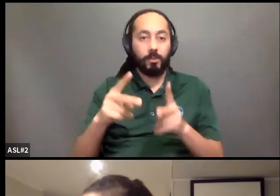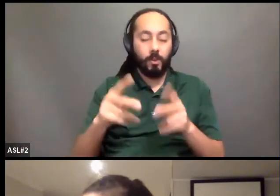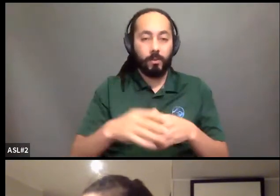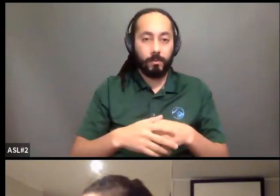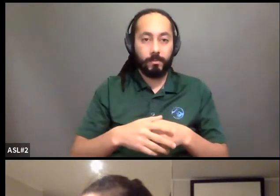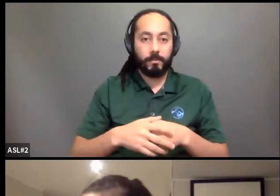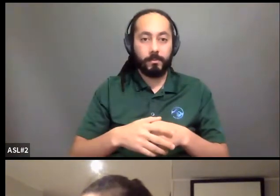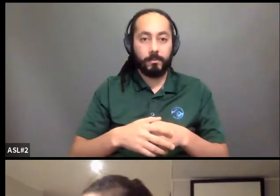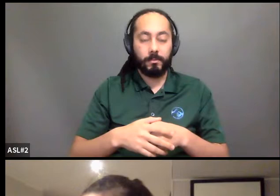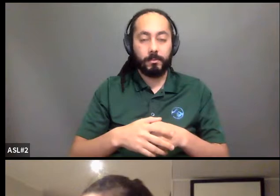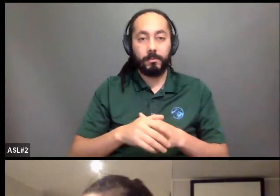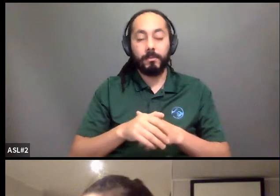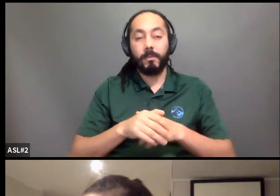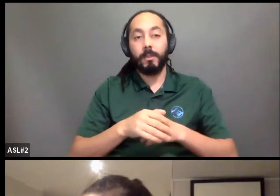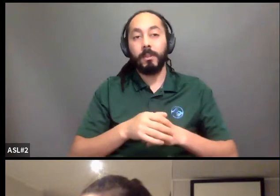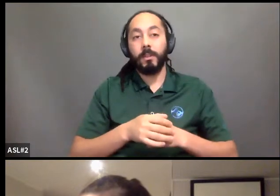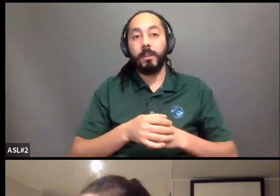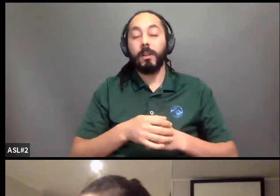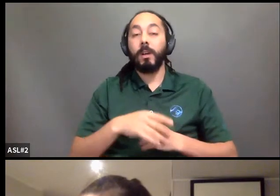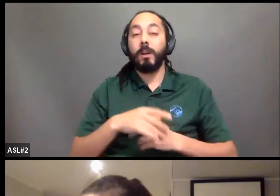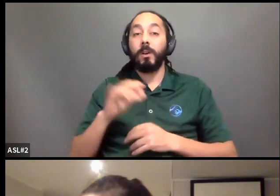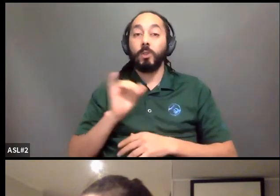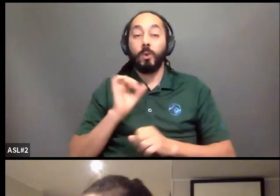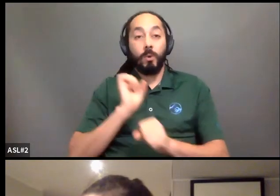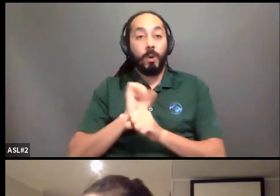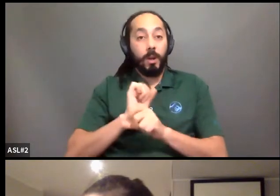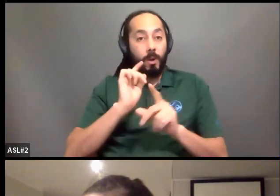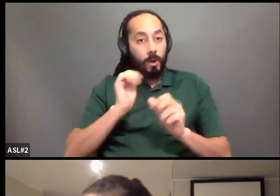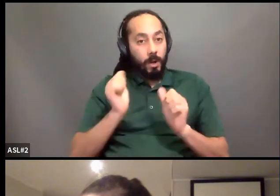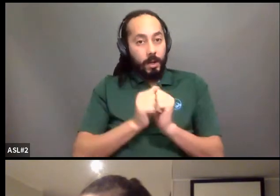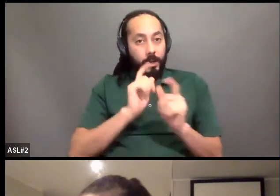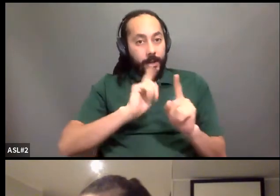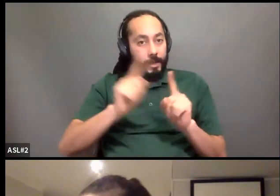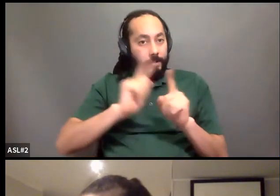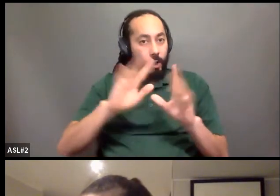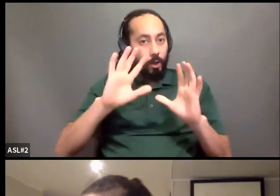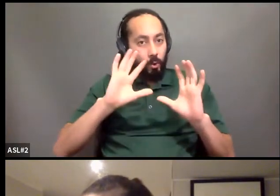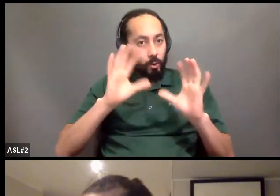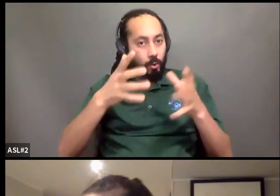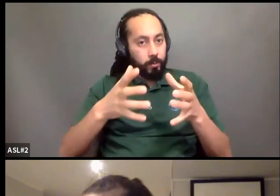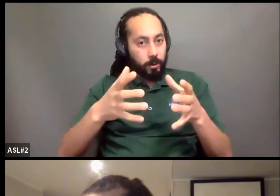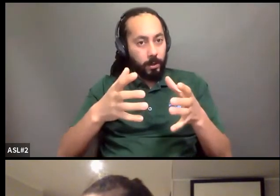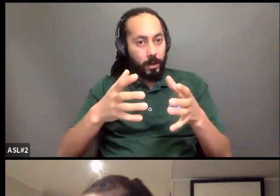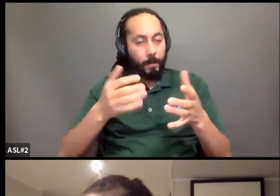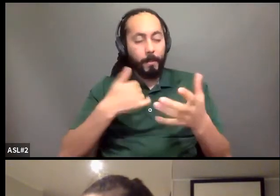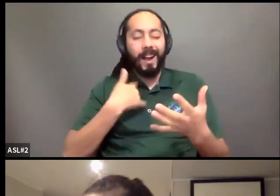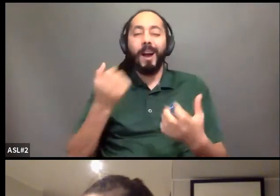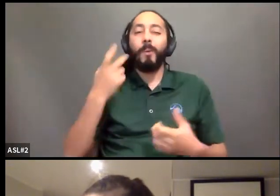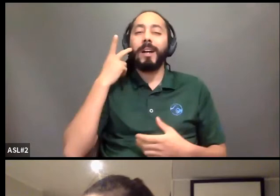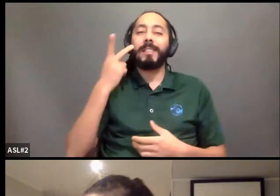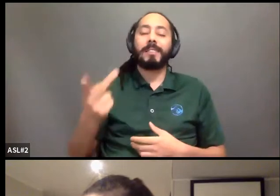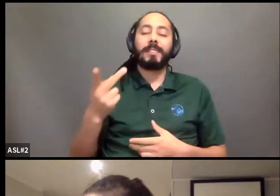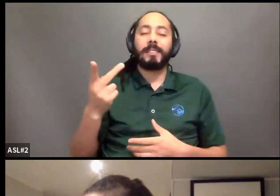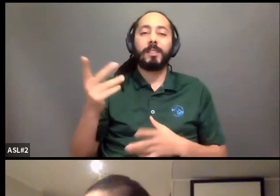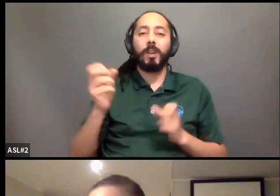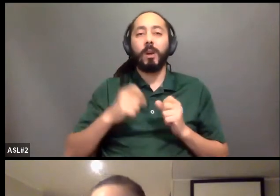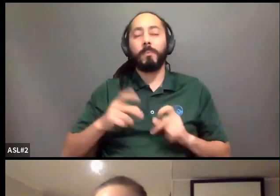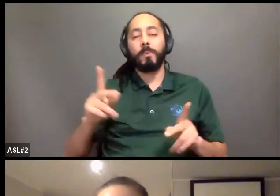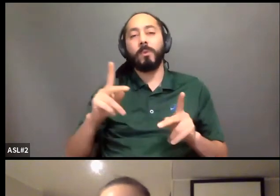got Warrior Way. We're working with these groups up there because, you know, what I want is to see this opportunity of crisis as a just